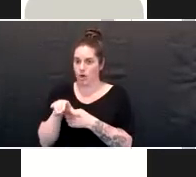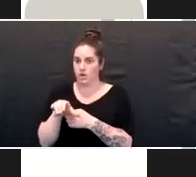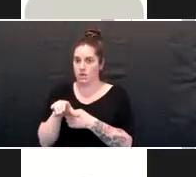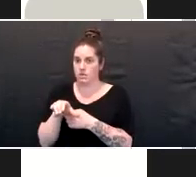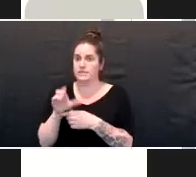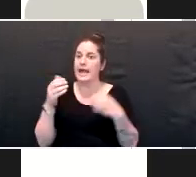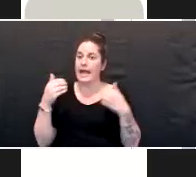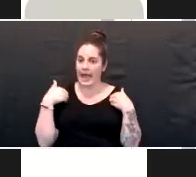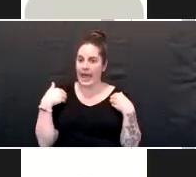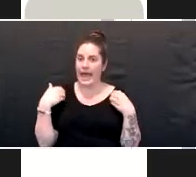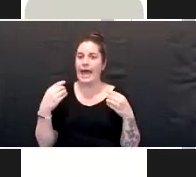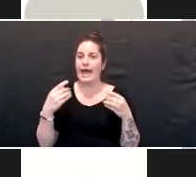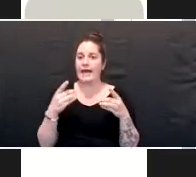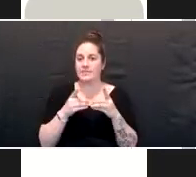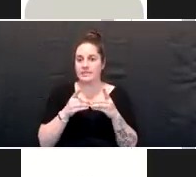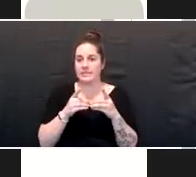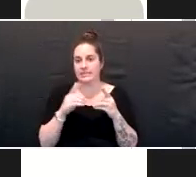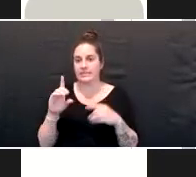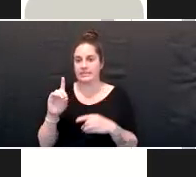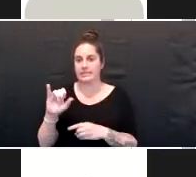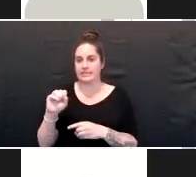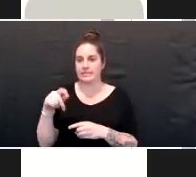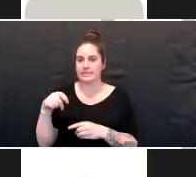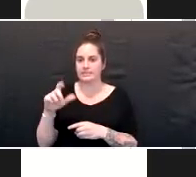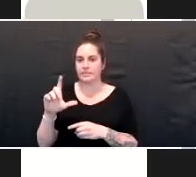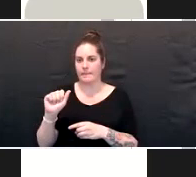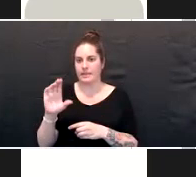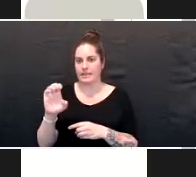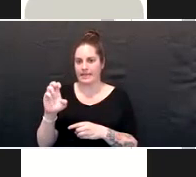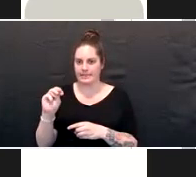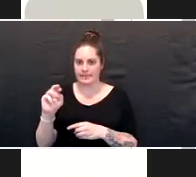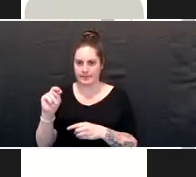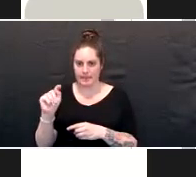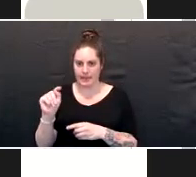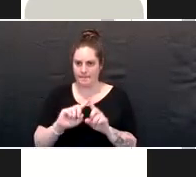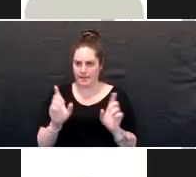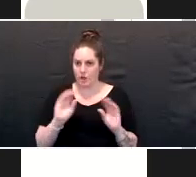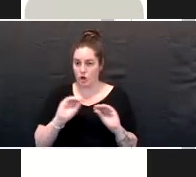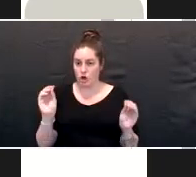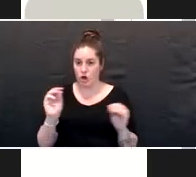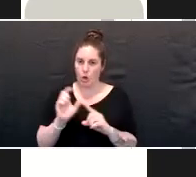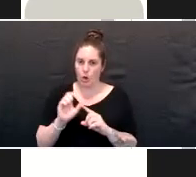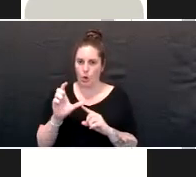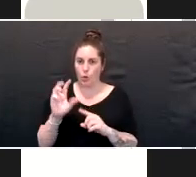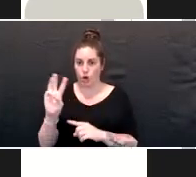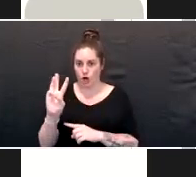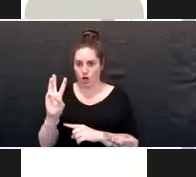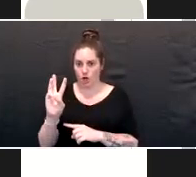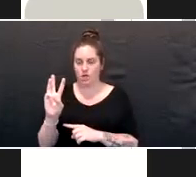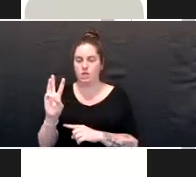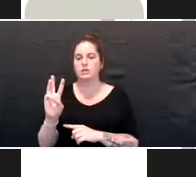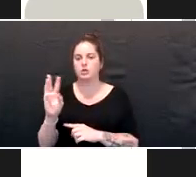a displacement, but there is no work being done? And that is to carry an